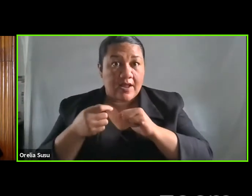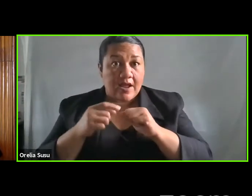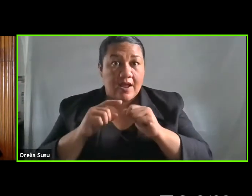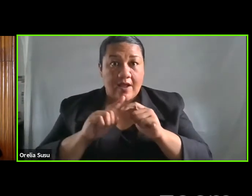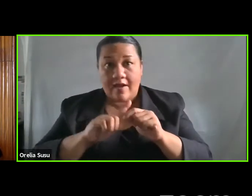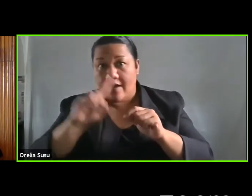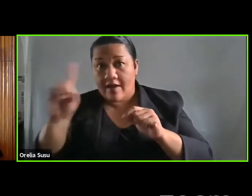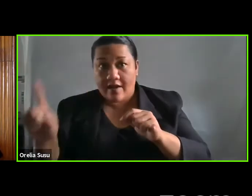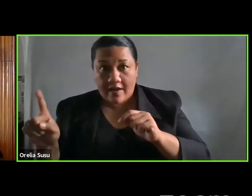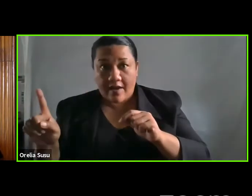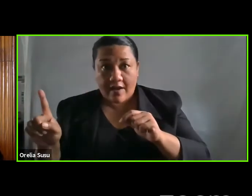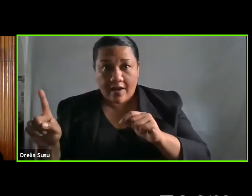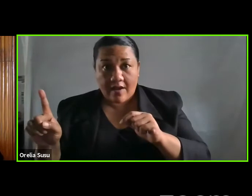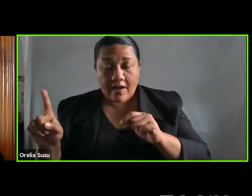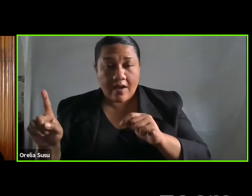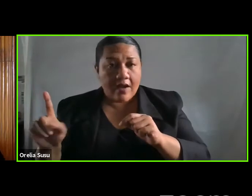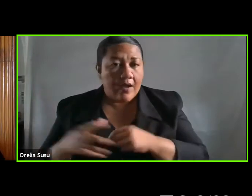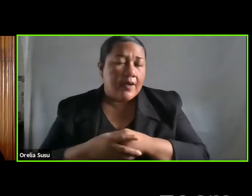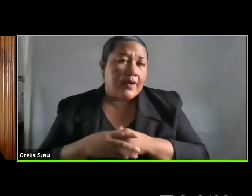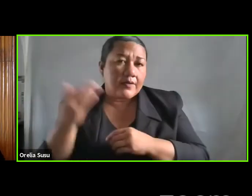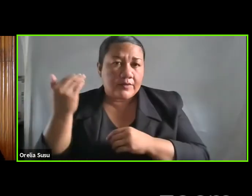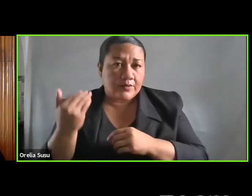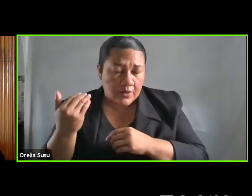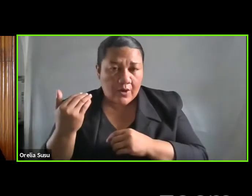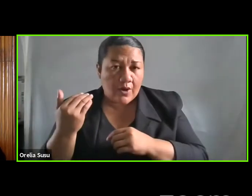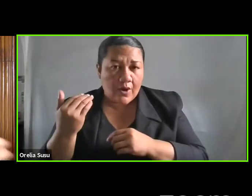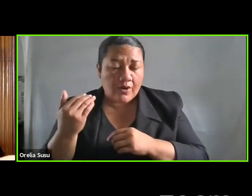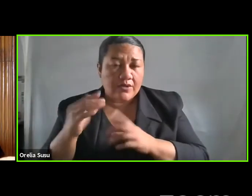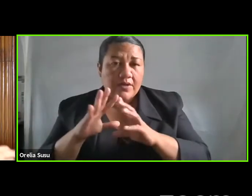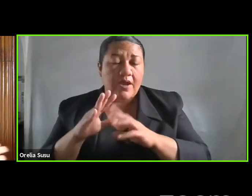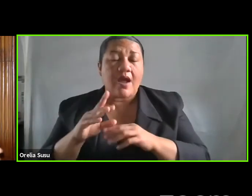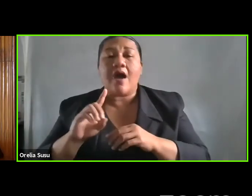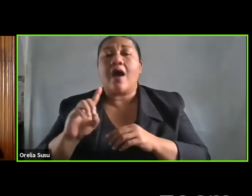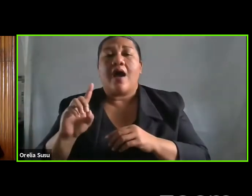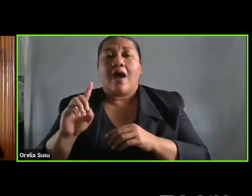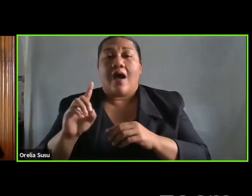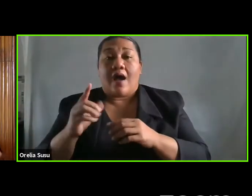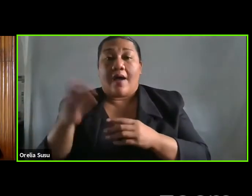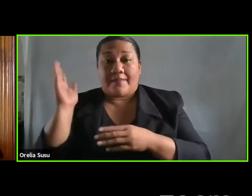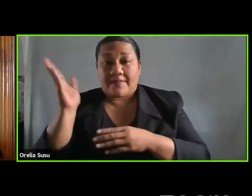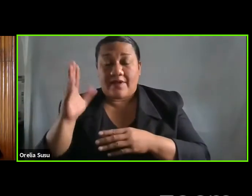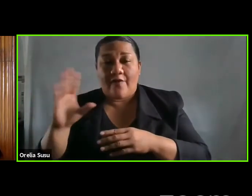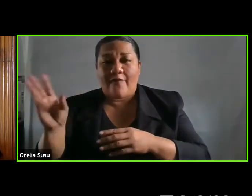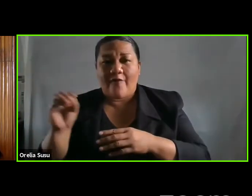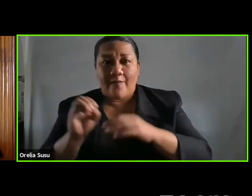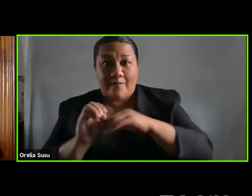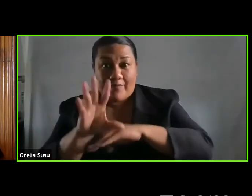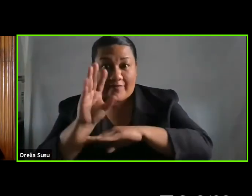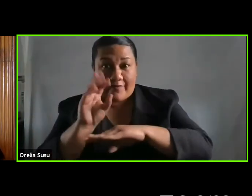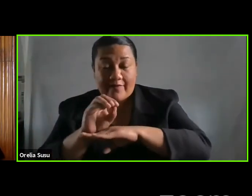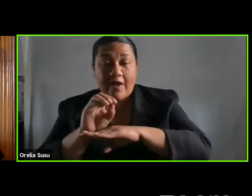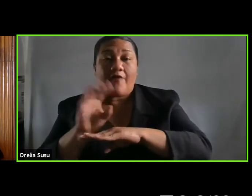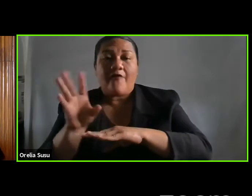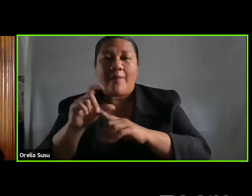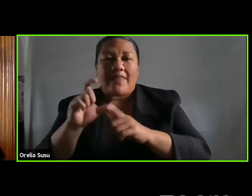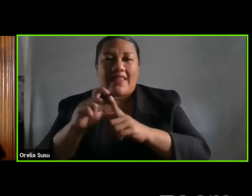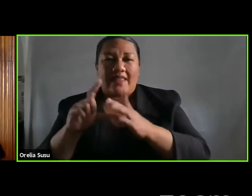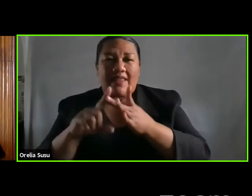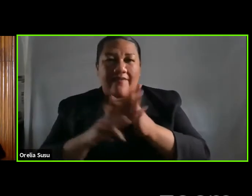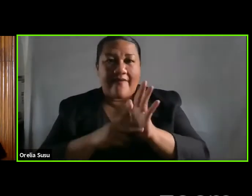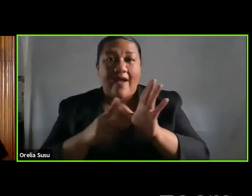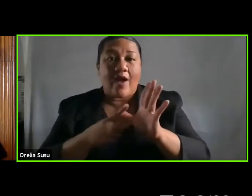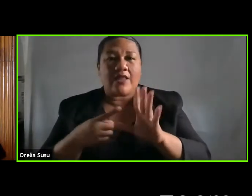short PowerPoint presentation from DIVA and the work that we do. straight after the PowerPoint, we're going to introduce our three panelists